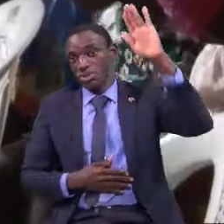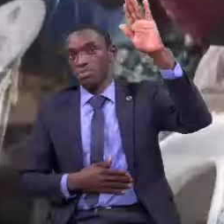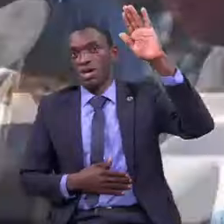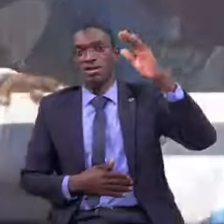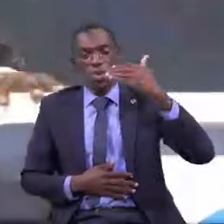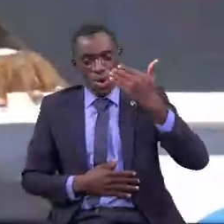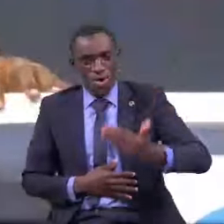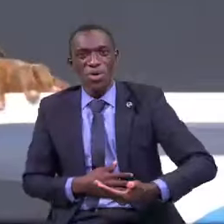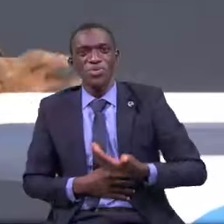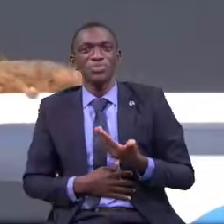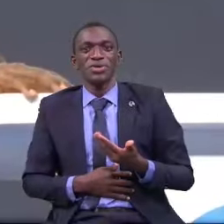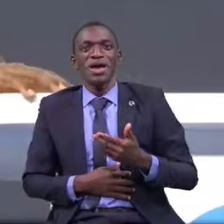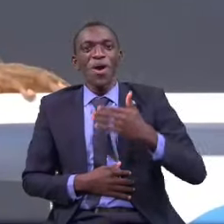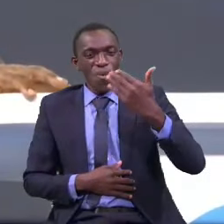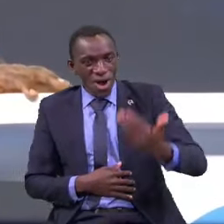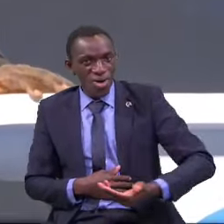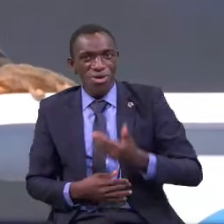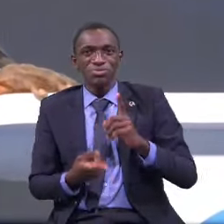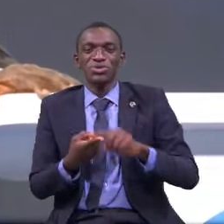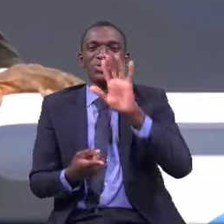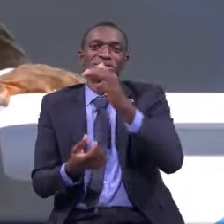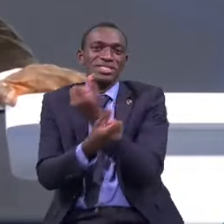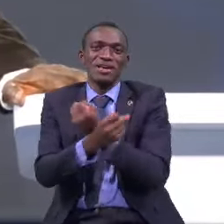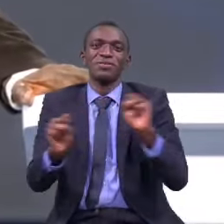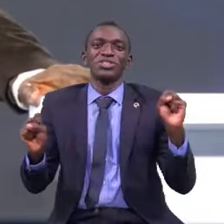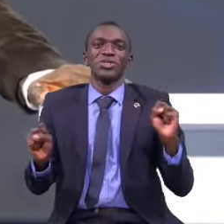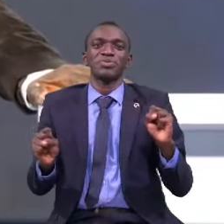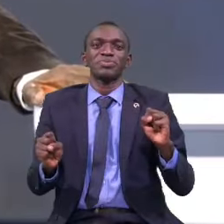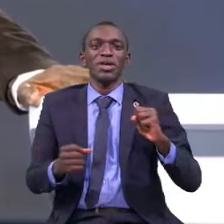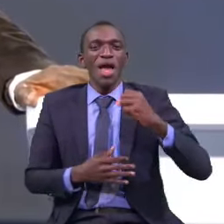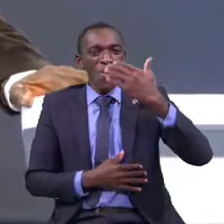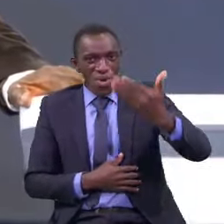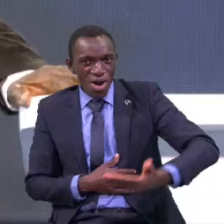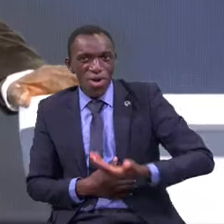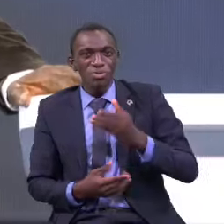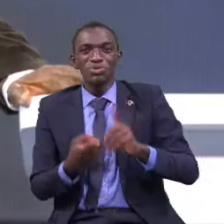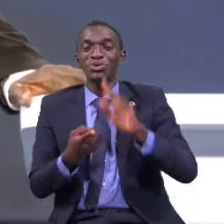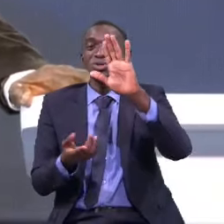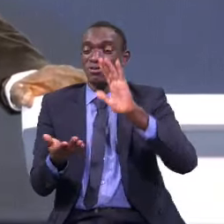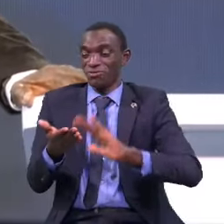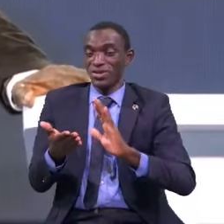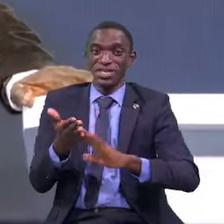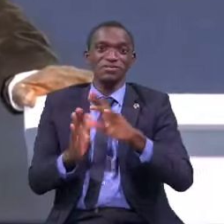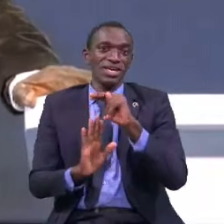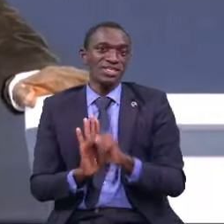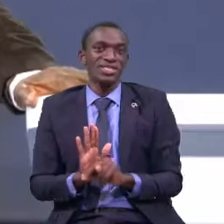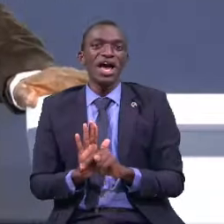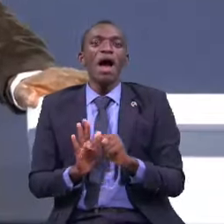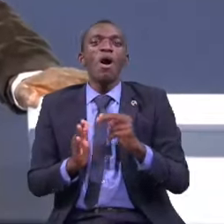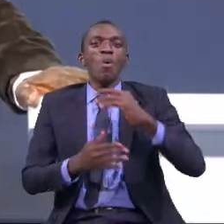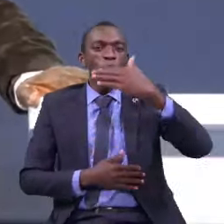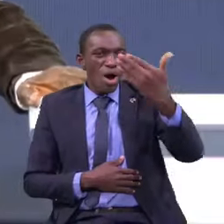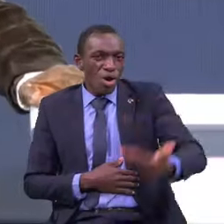Welcome. Welcome into your salvation. Welcome into your forgiveness. Welcome